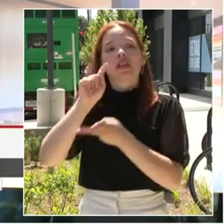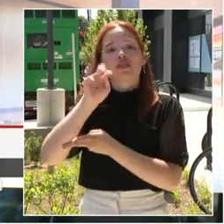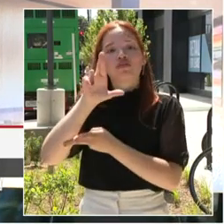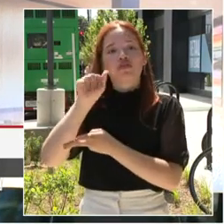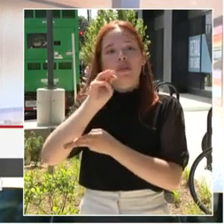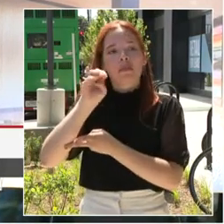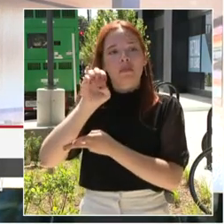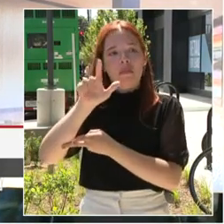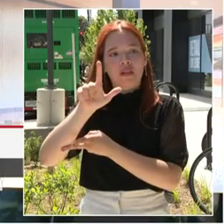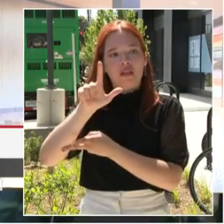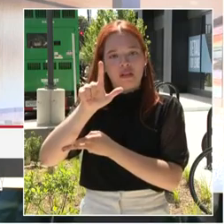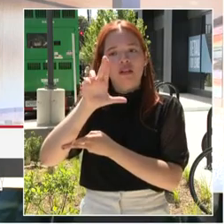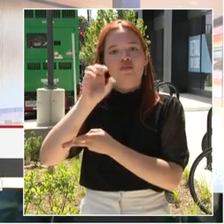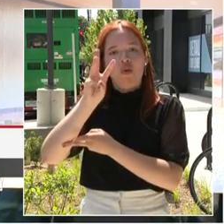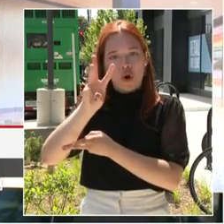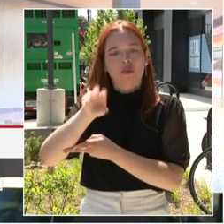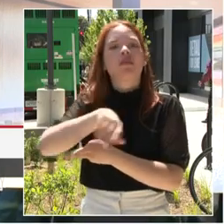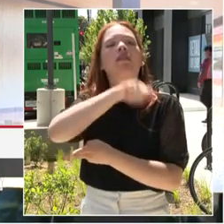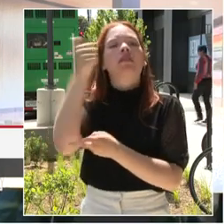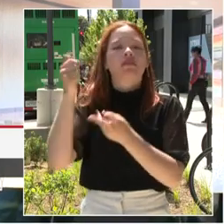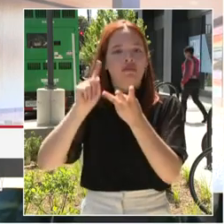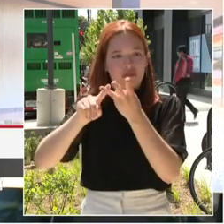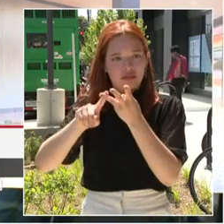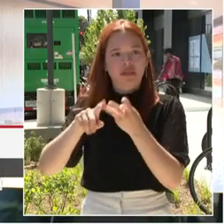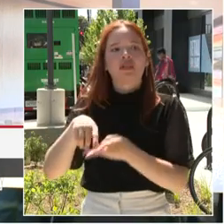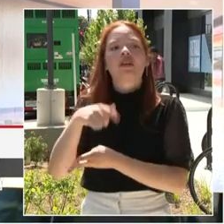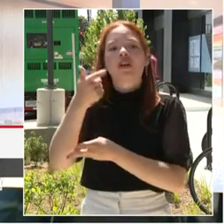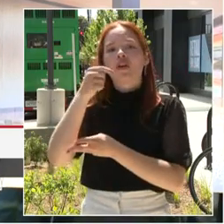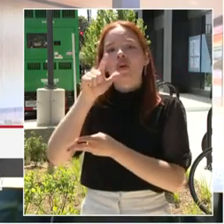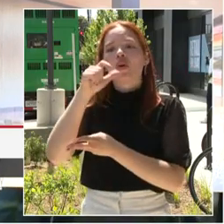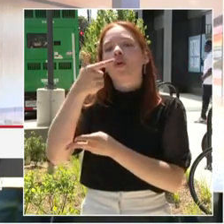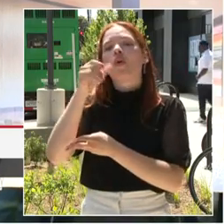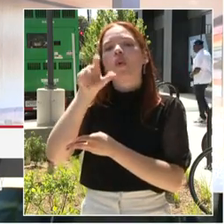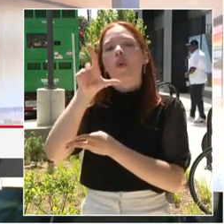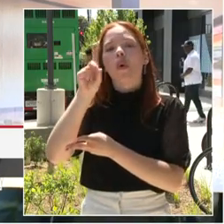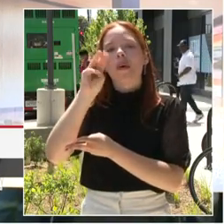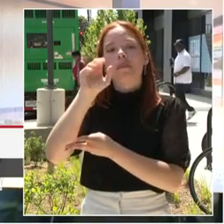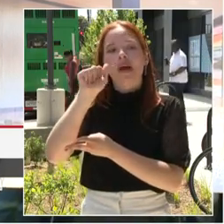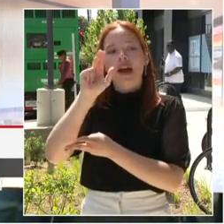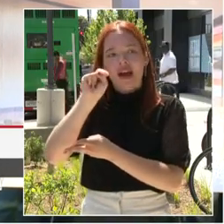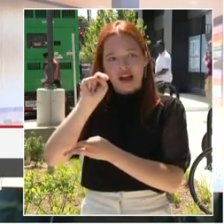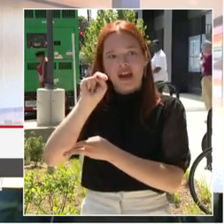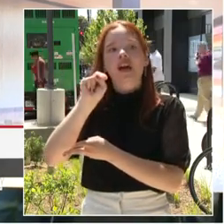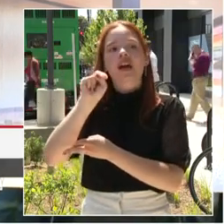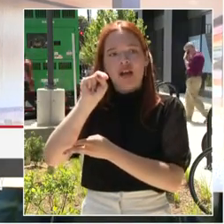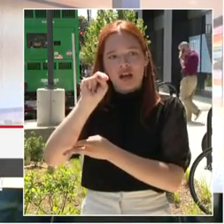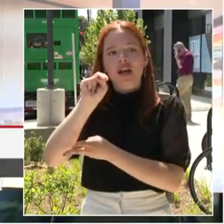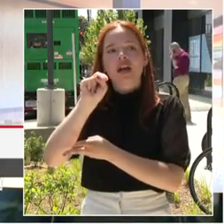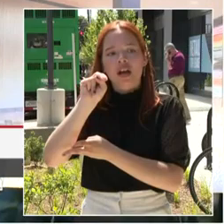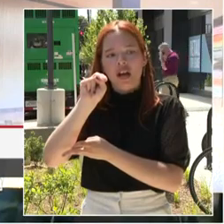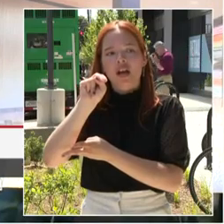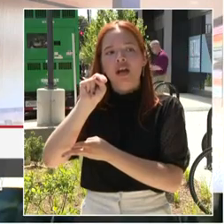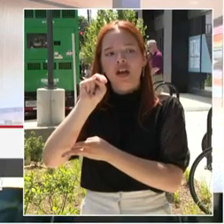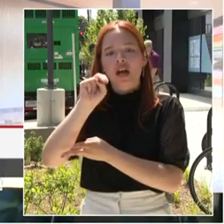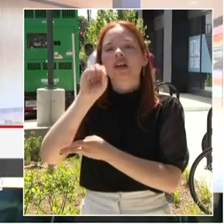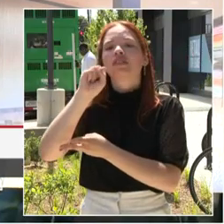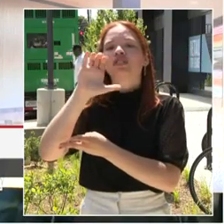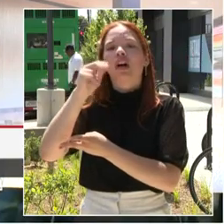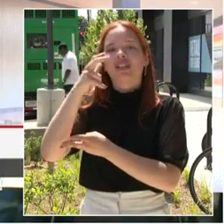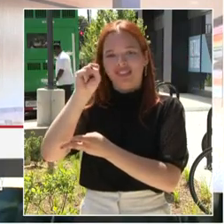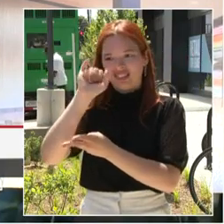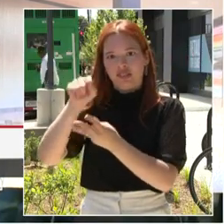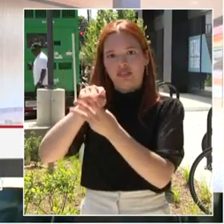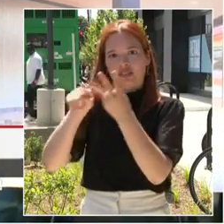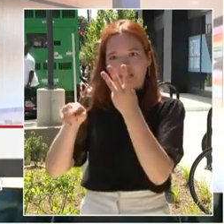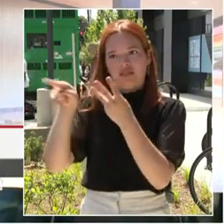manage this new headquarters. But today, we're going to talk a little bit more than about the